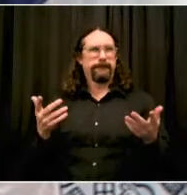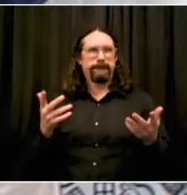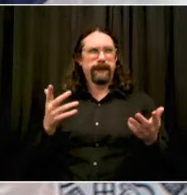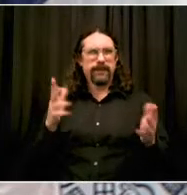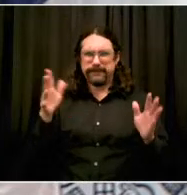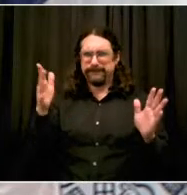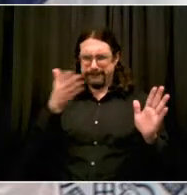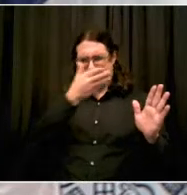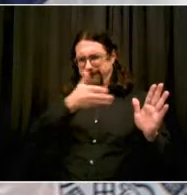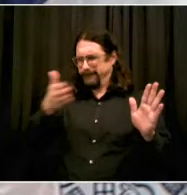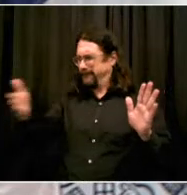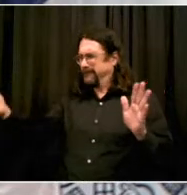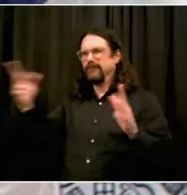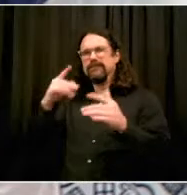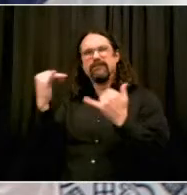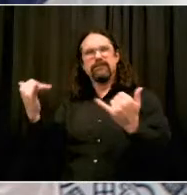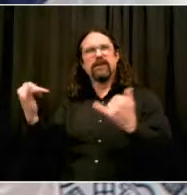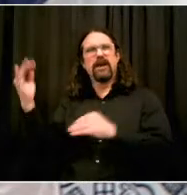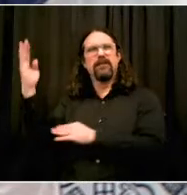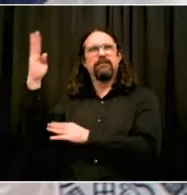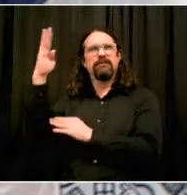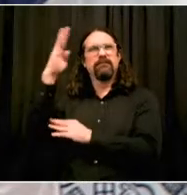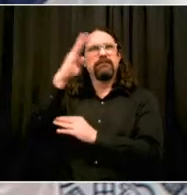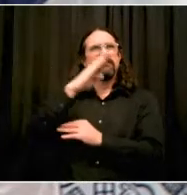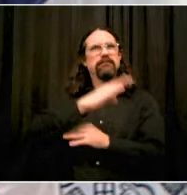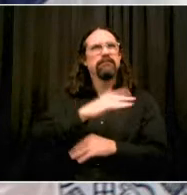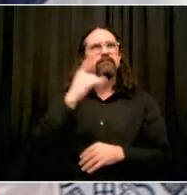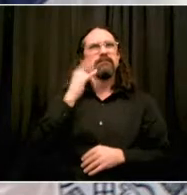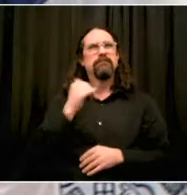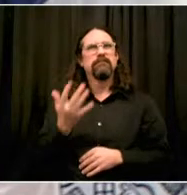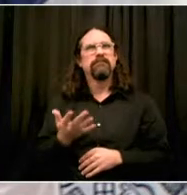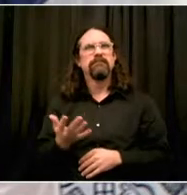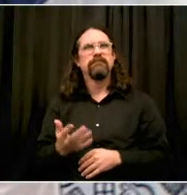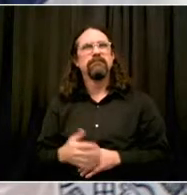what was going on as far as the discussion? It seems like,